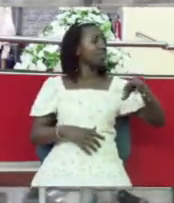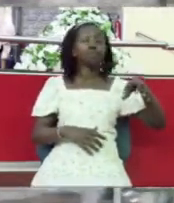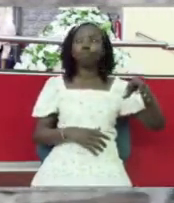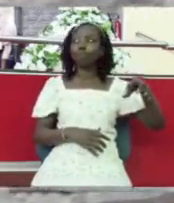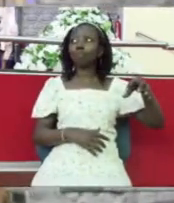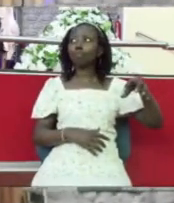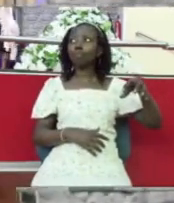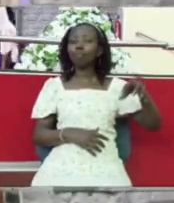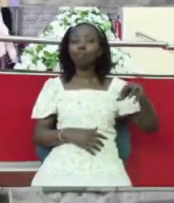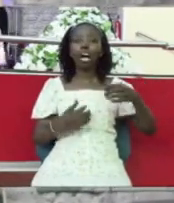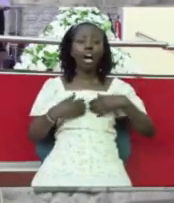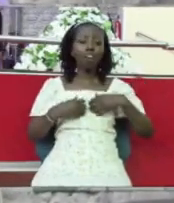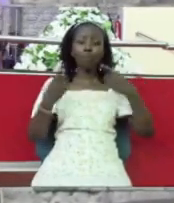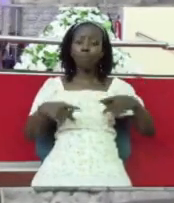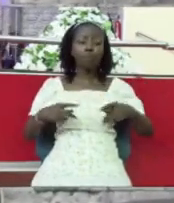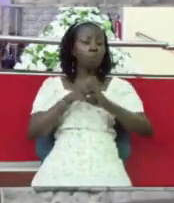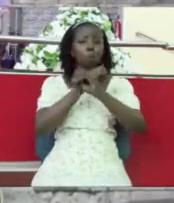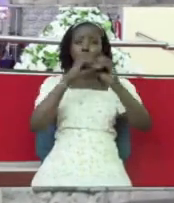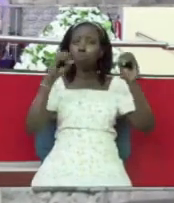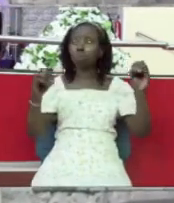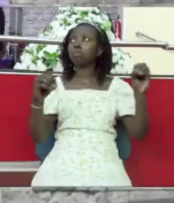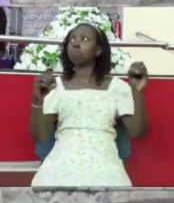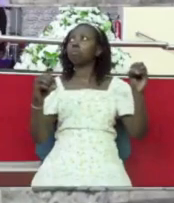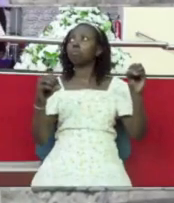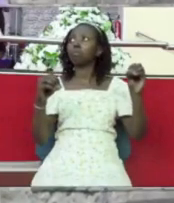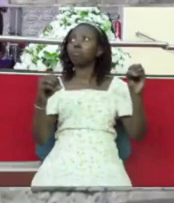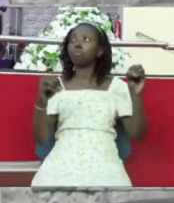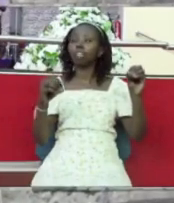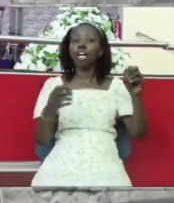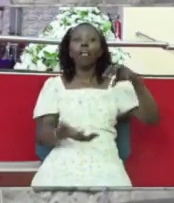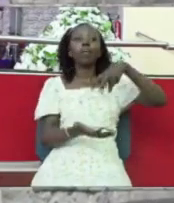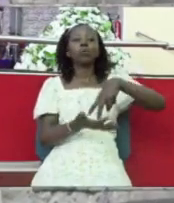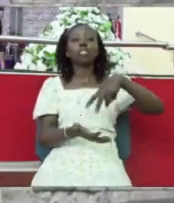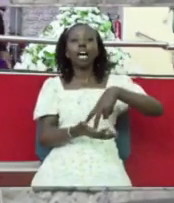bus. Haina watu. Alikuwa na watu. Unaamua kusimama.